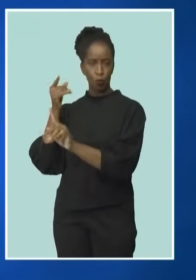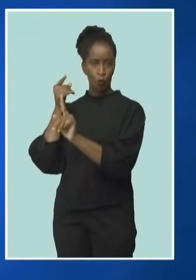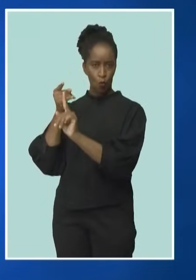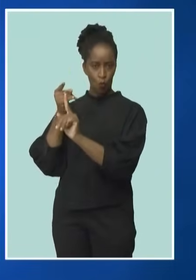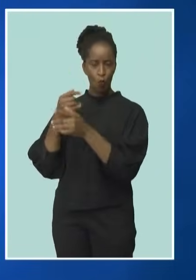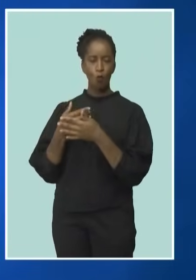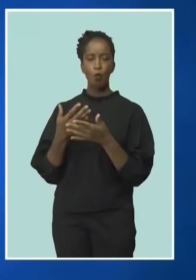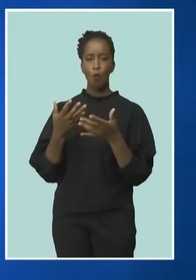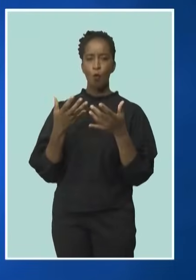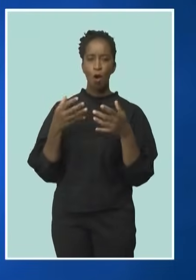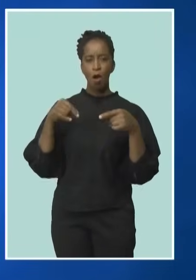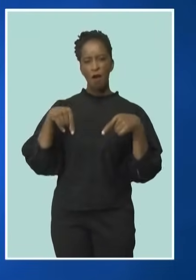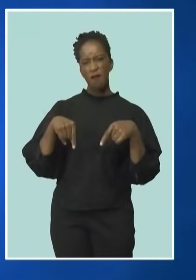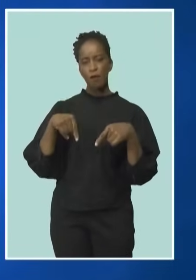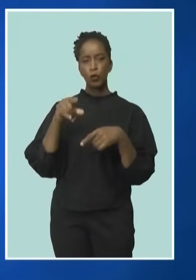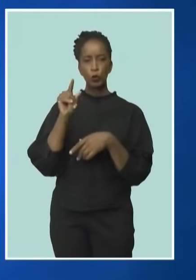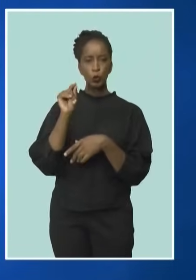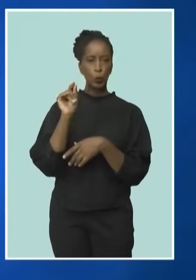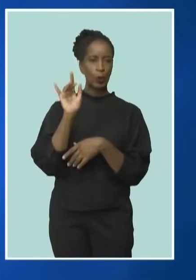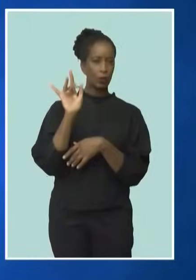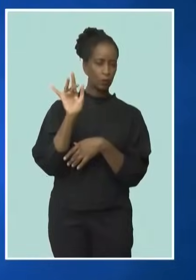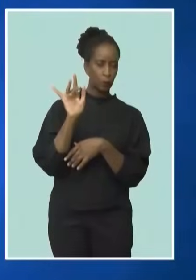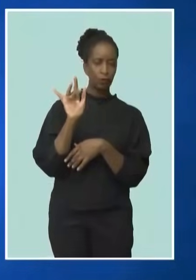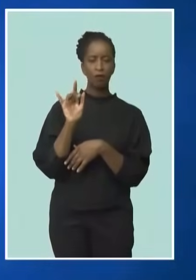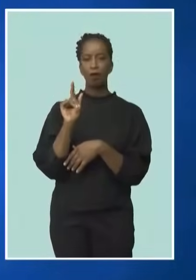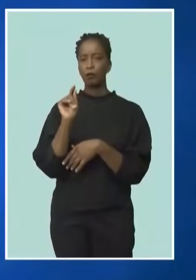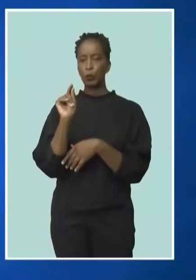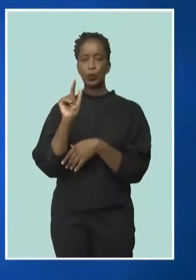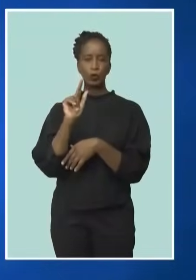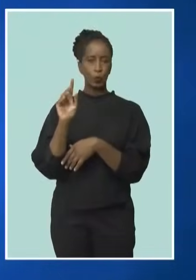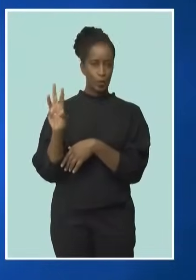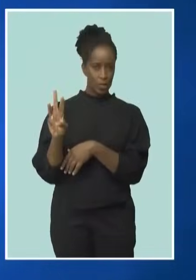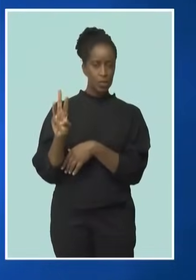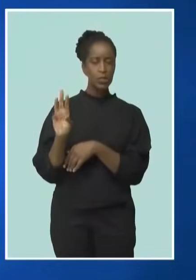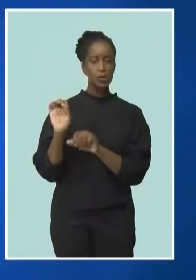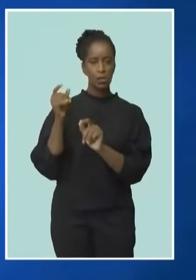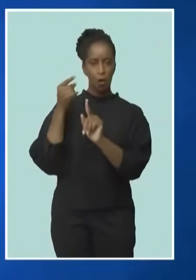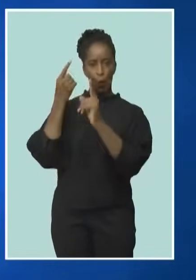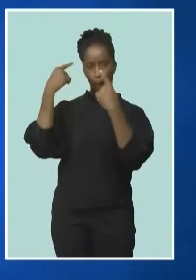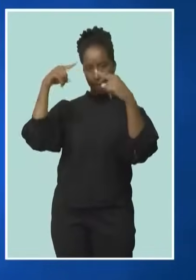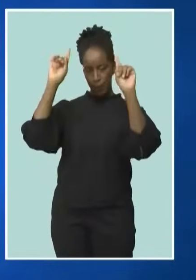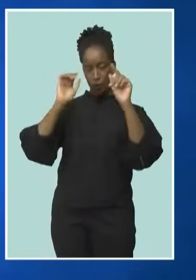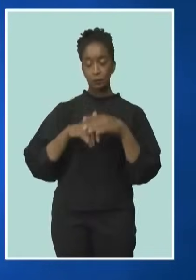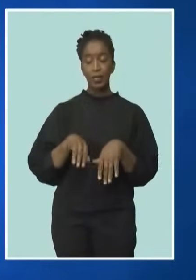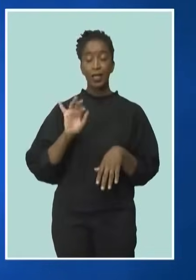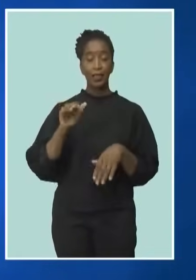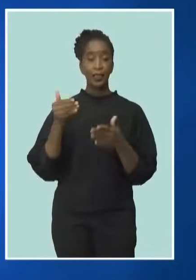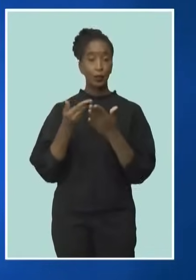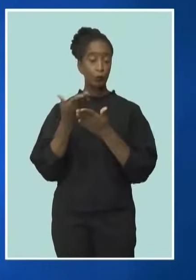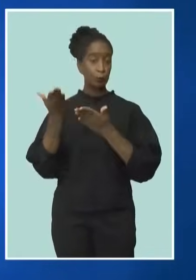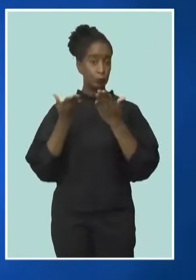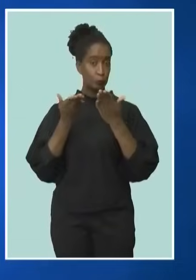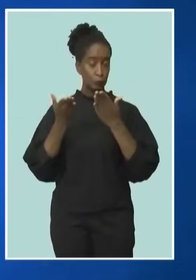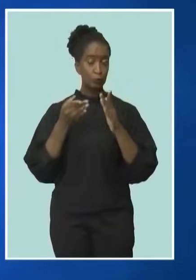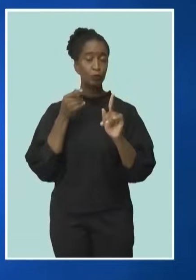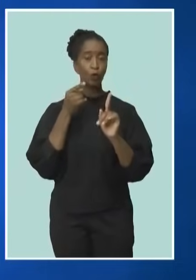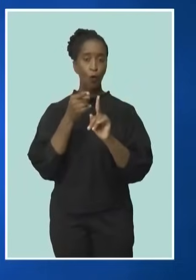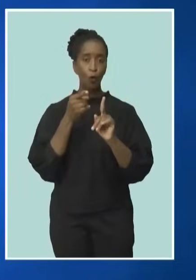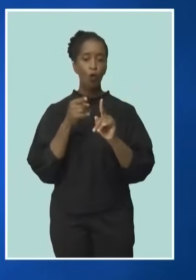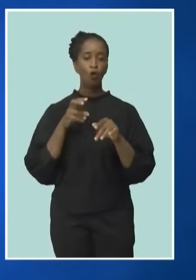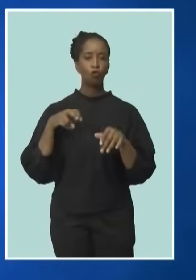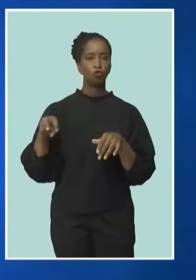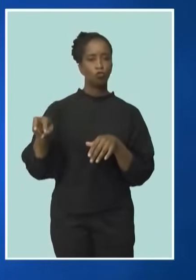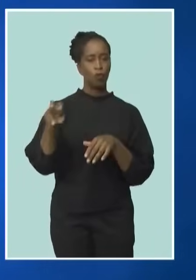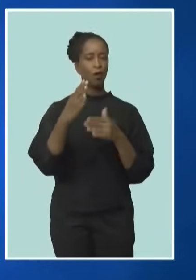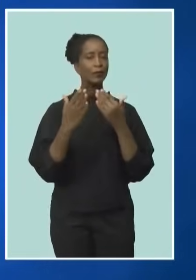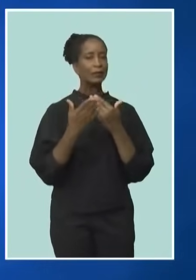by 2025, 26. The new electric service is aimed at making travelling easier and cleaner.